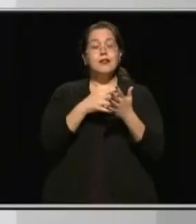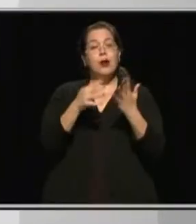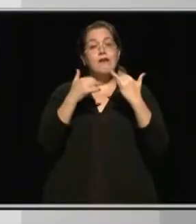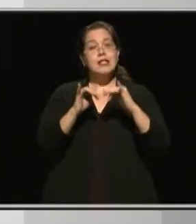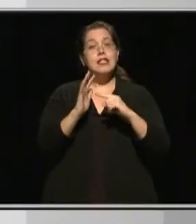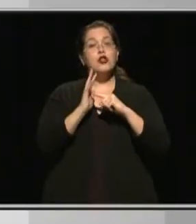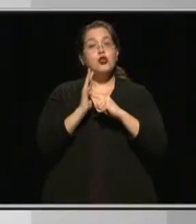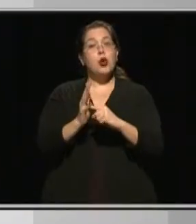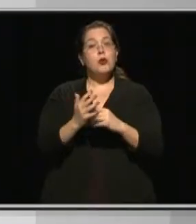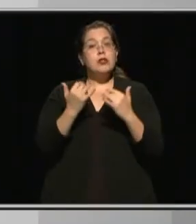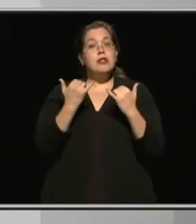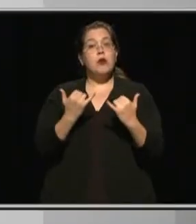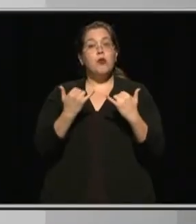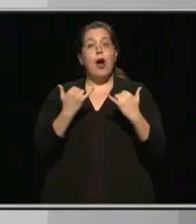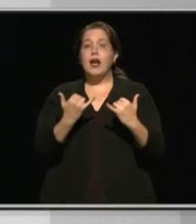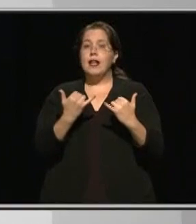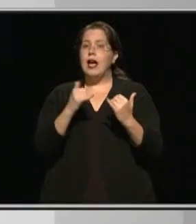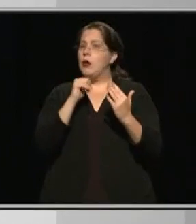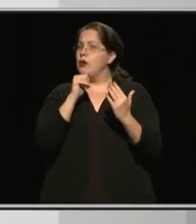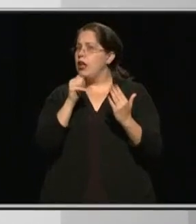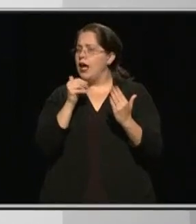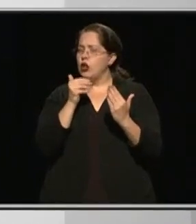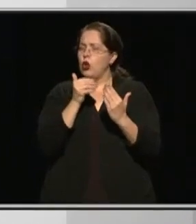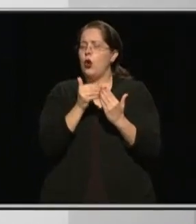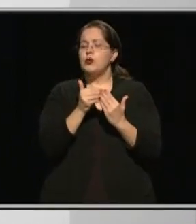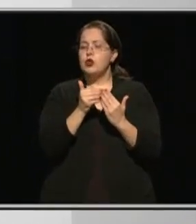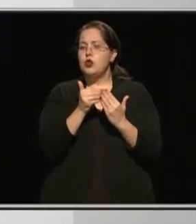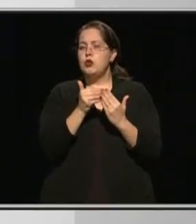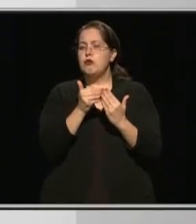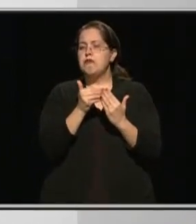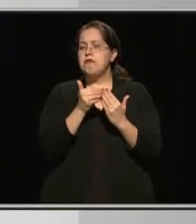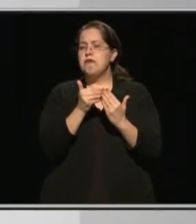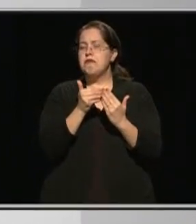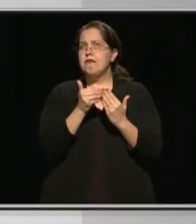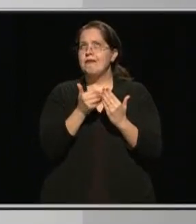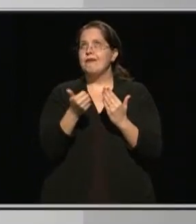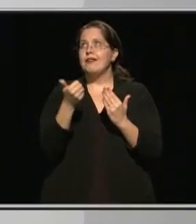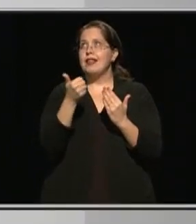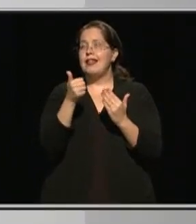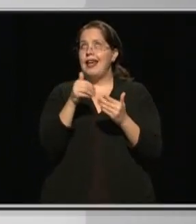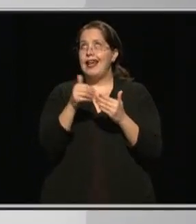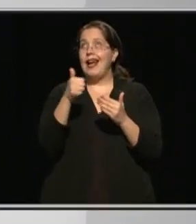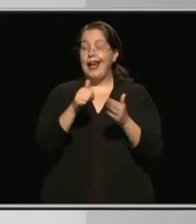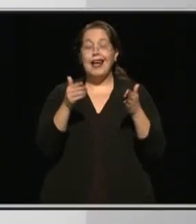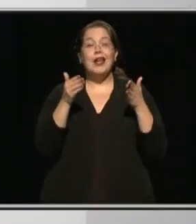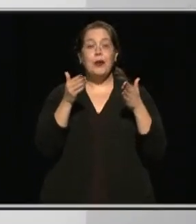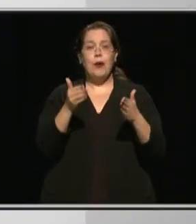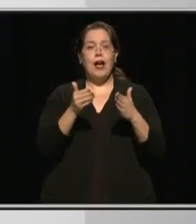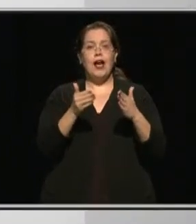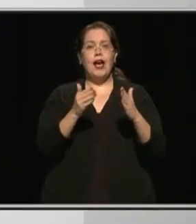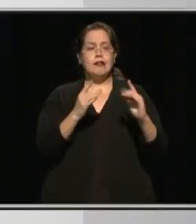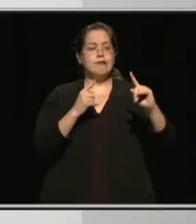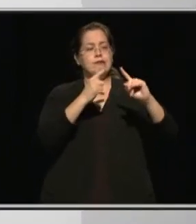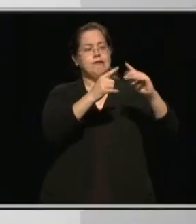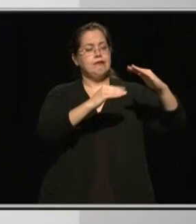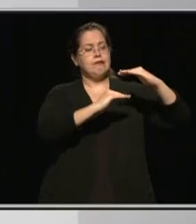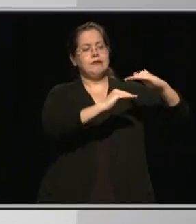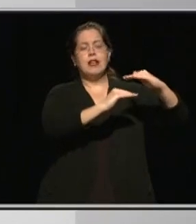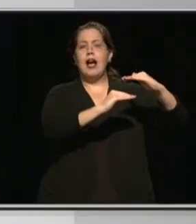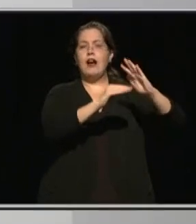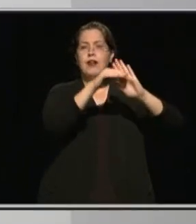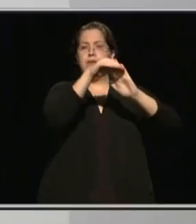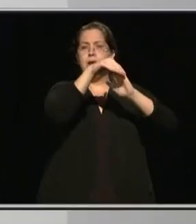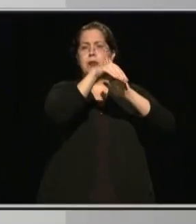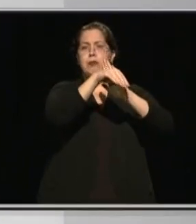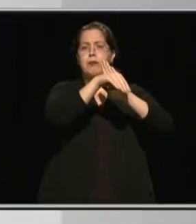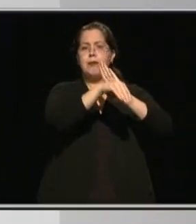we are currently not close to in any way meeting our target of a sustained decline in